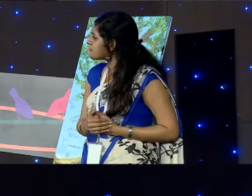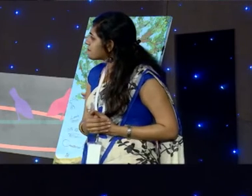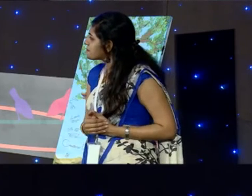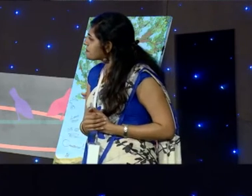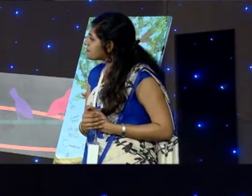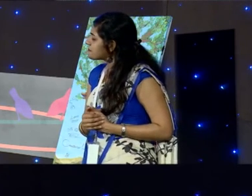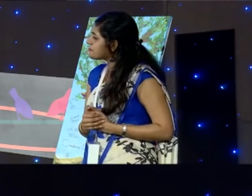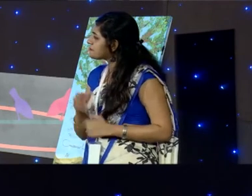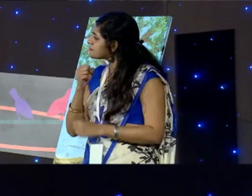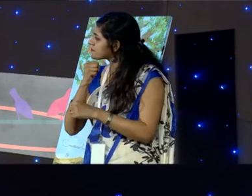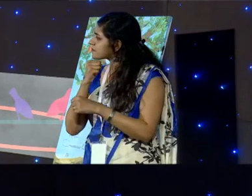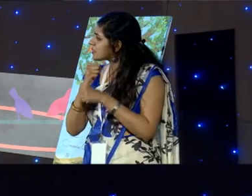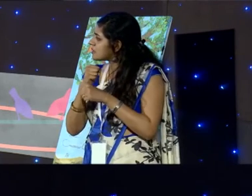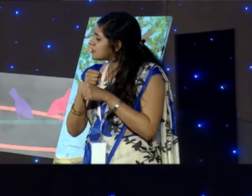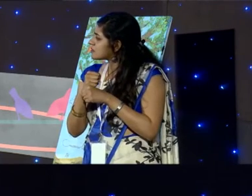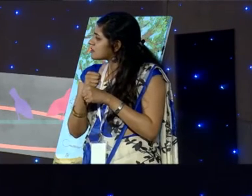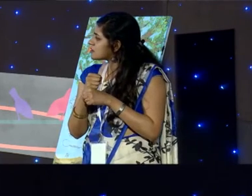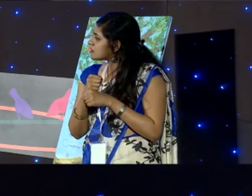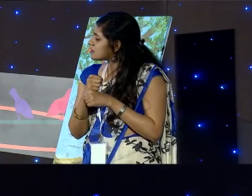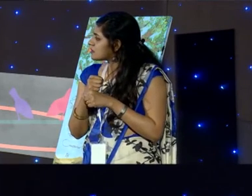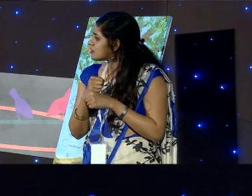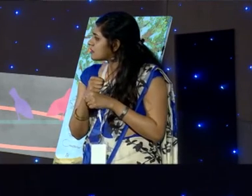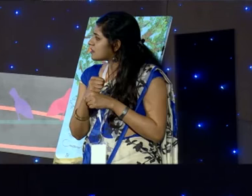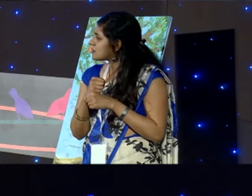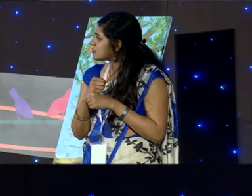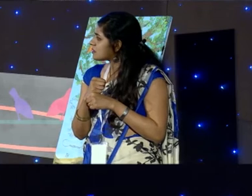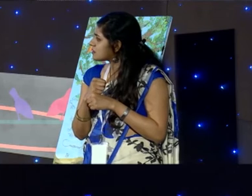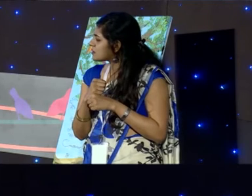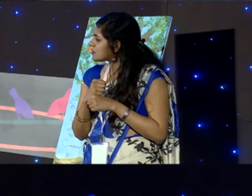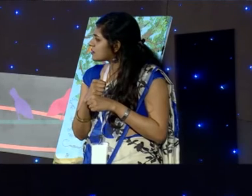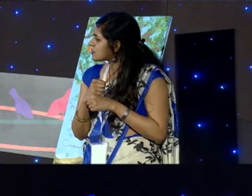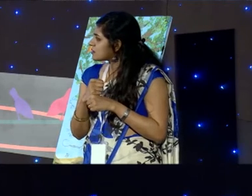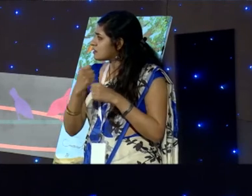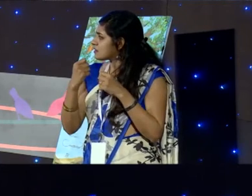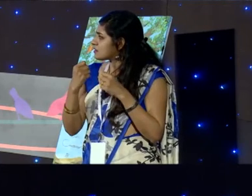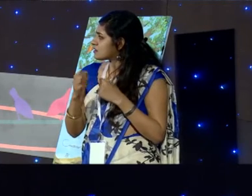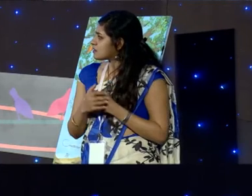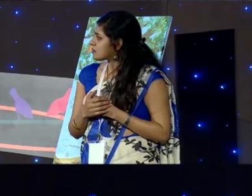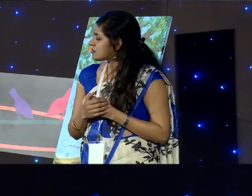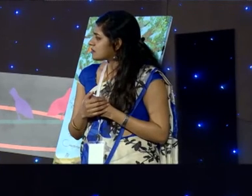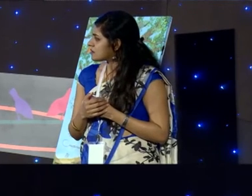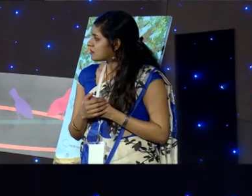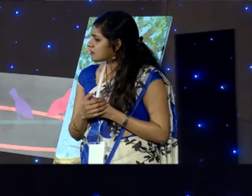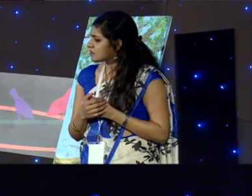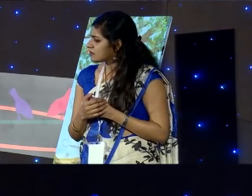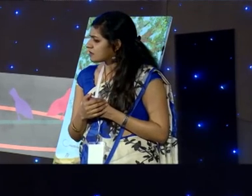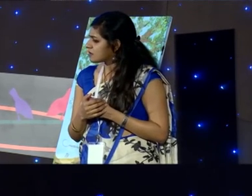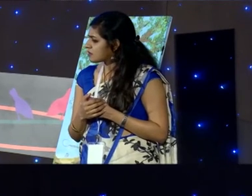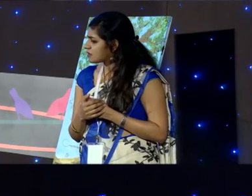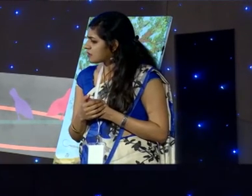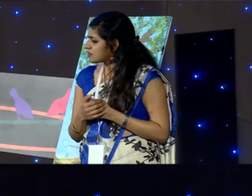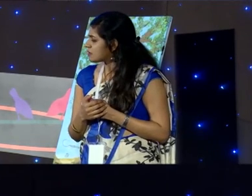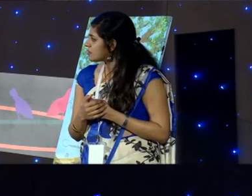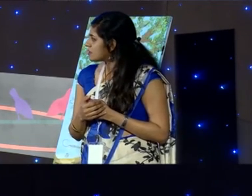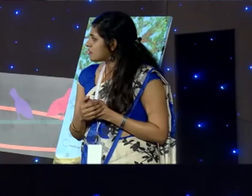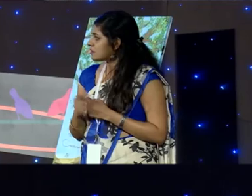where the government was trying to convince the people that the cost of maintaining or supporting a person with